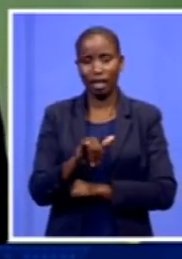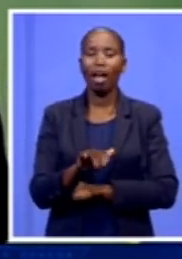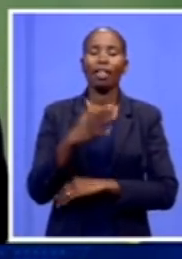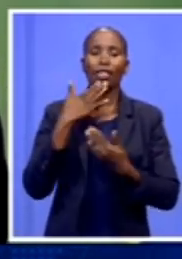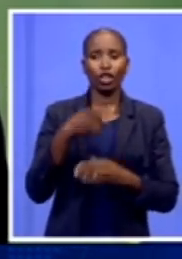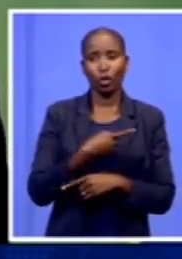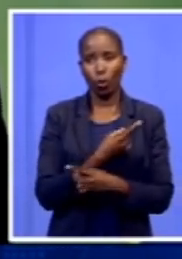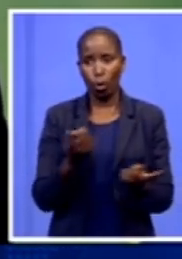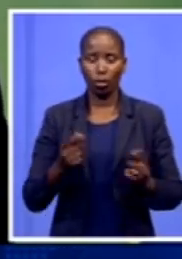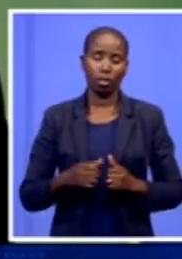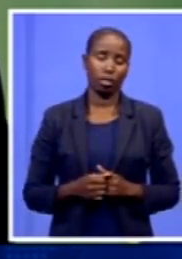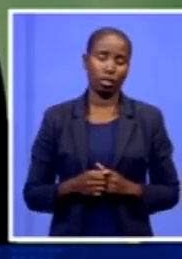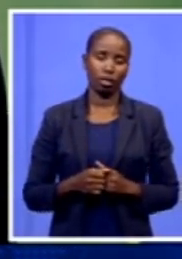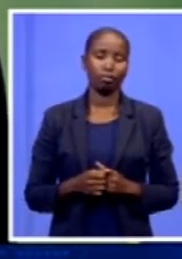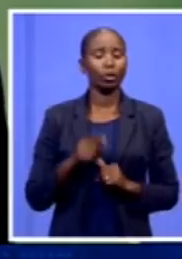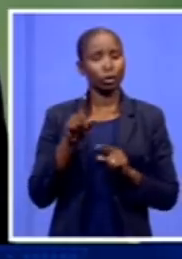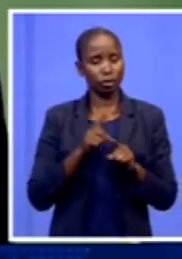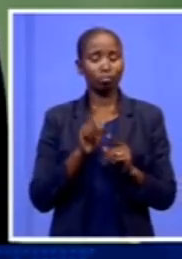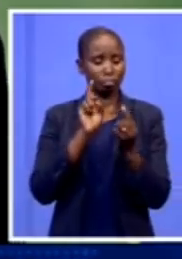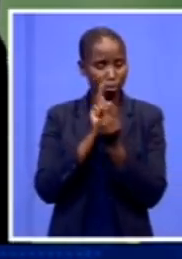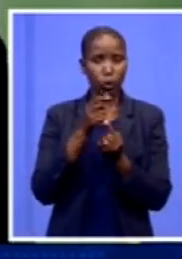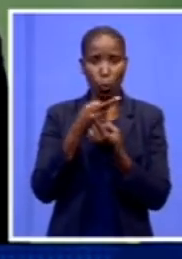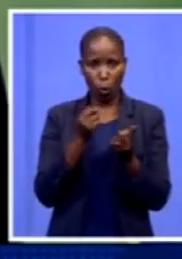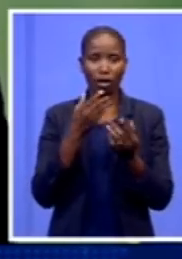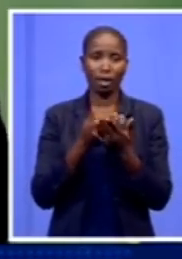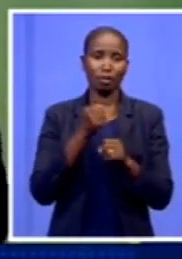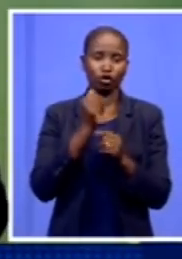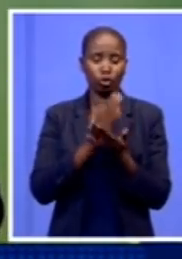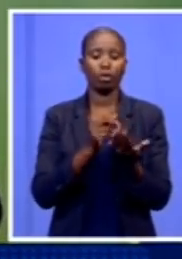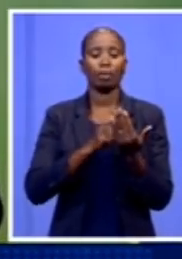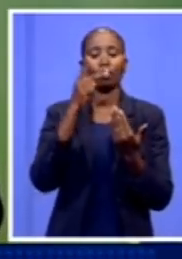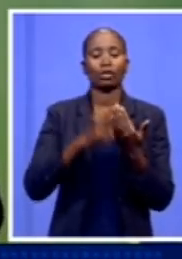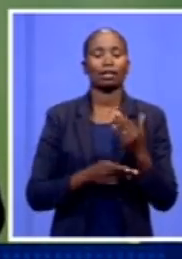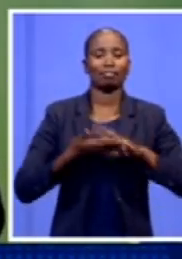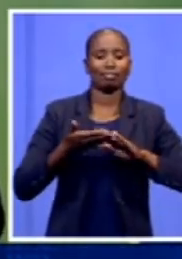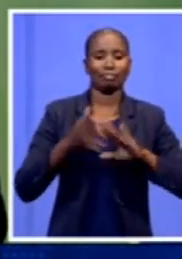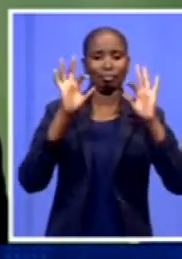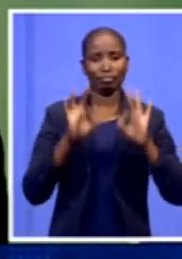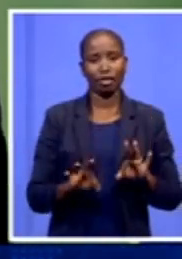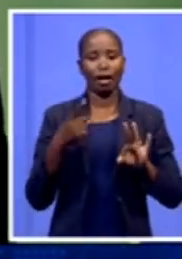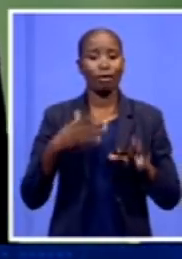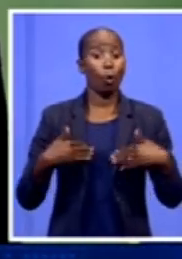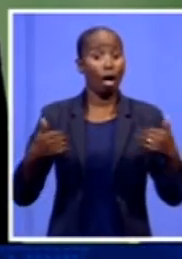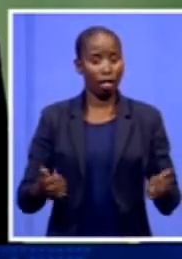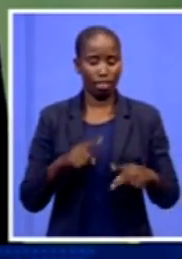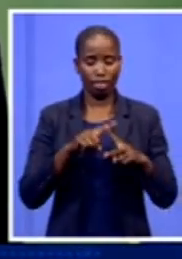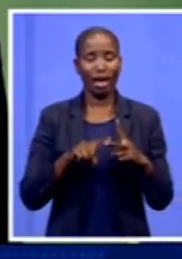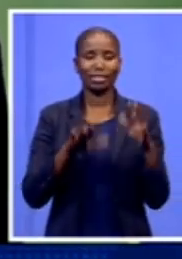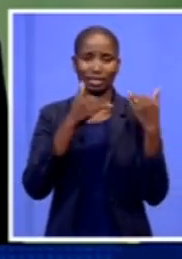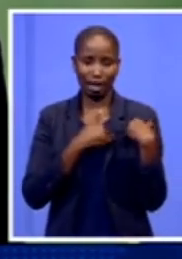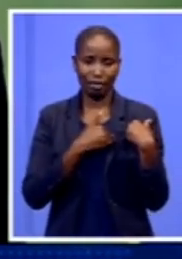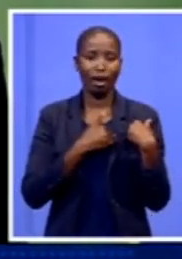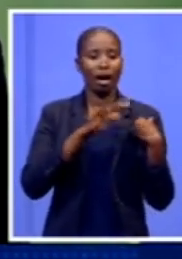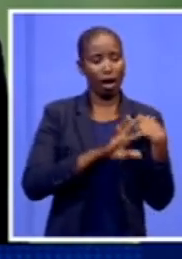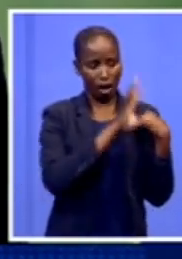you to make this project a success for the healthier, safer, and fairer Africa we all want. I